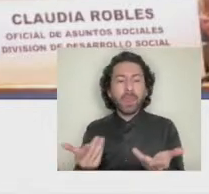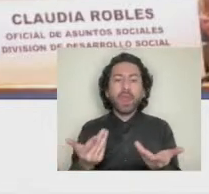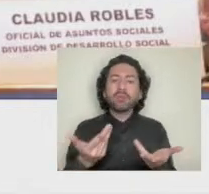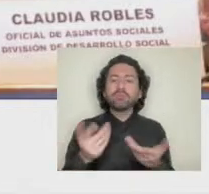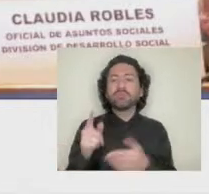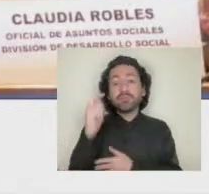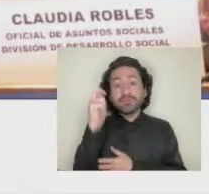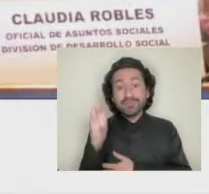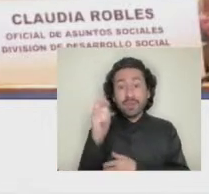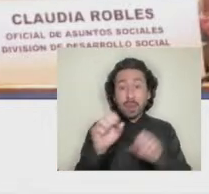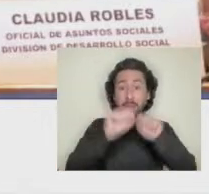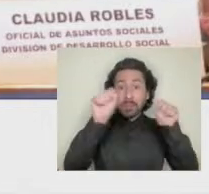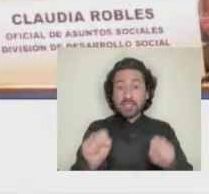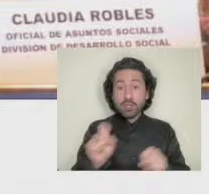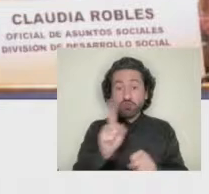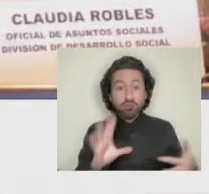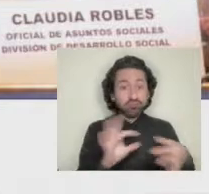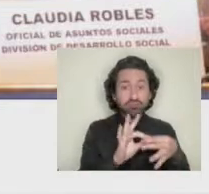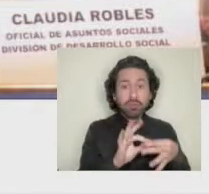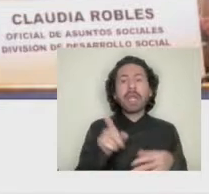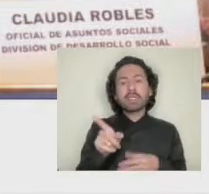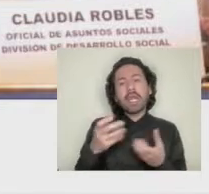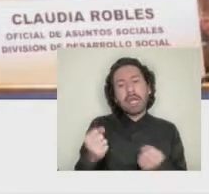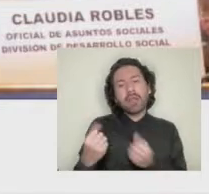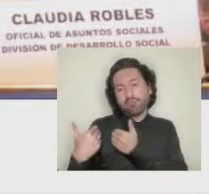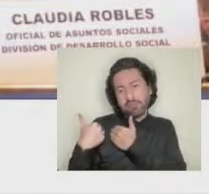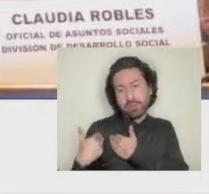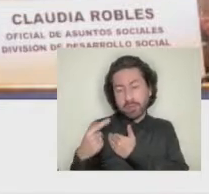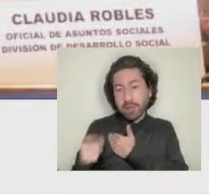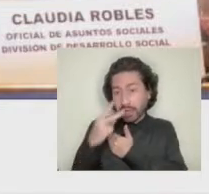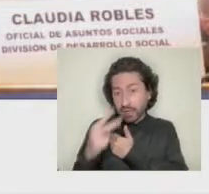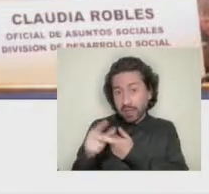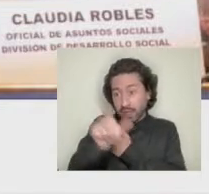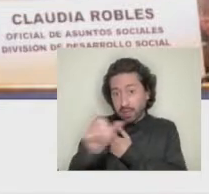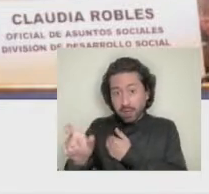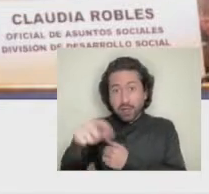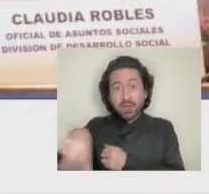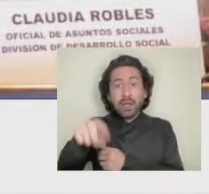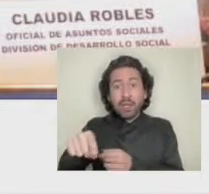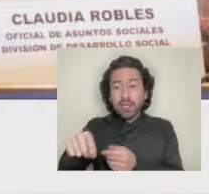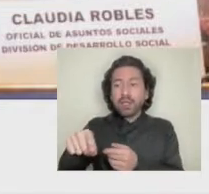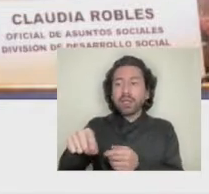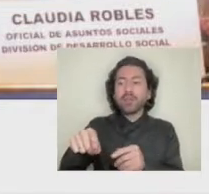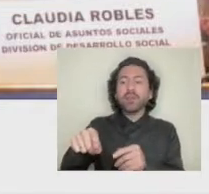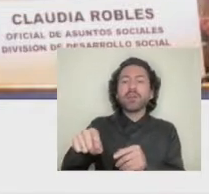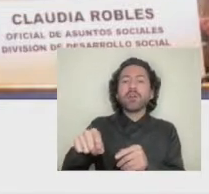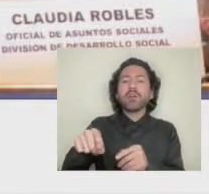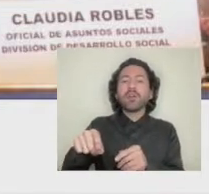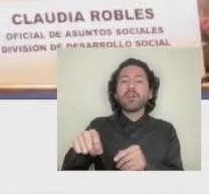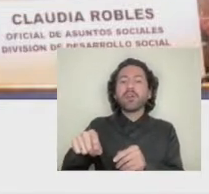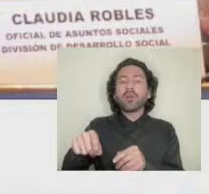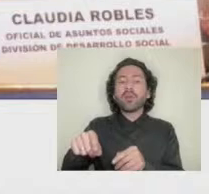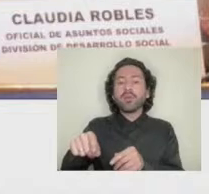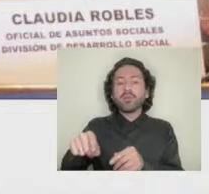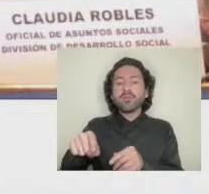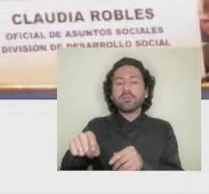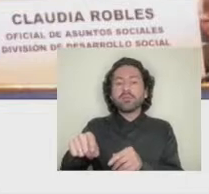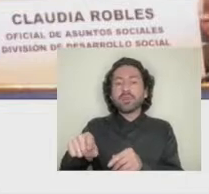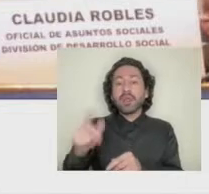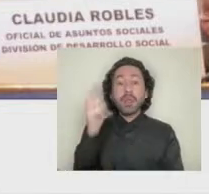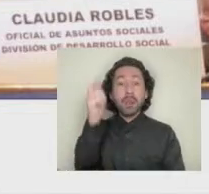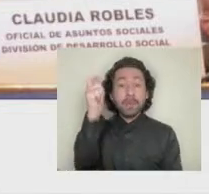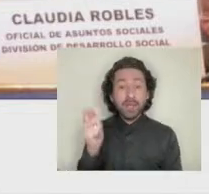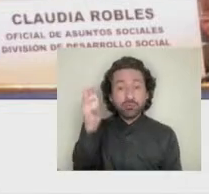role played by non-contributive pension systems. And we see how those that gain access via the